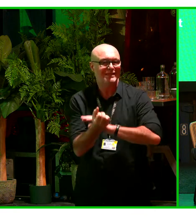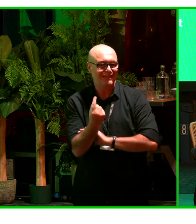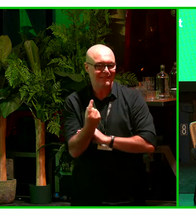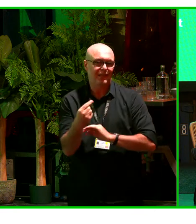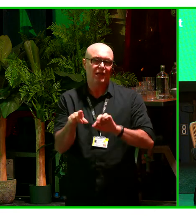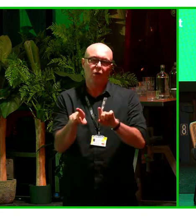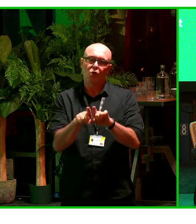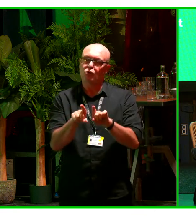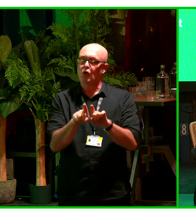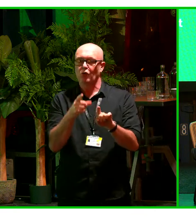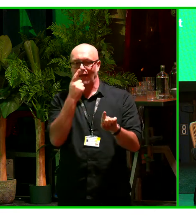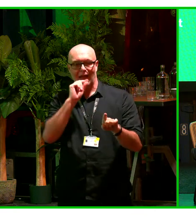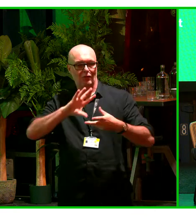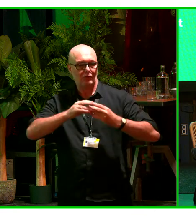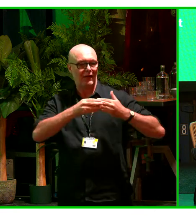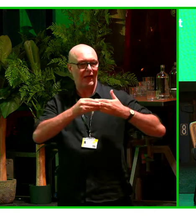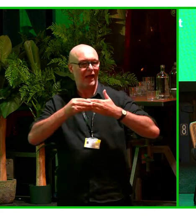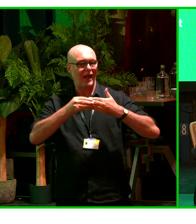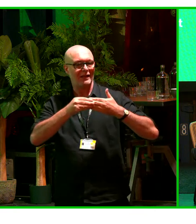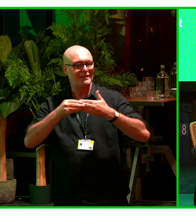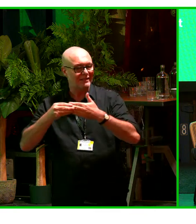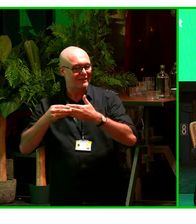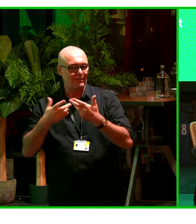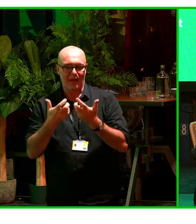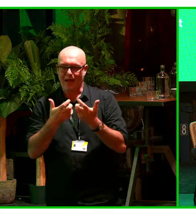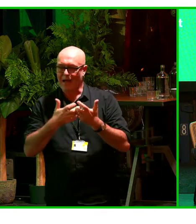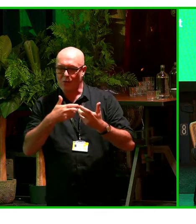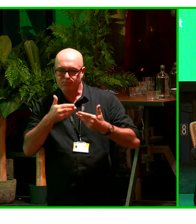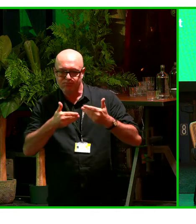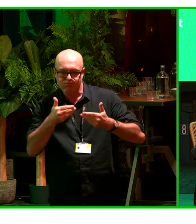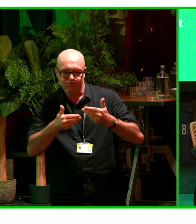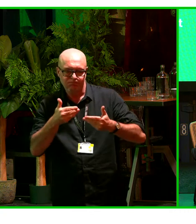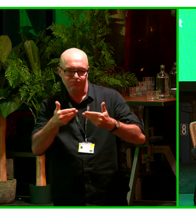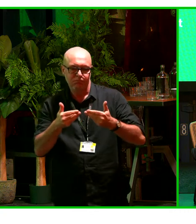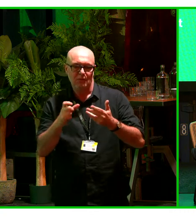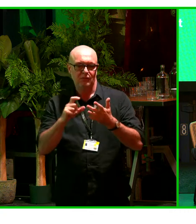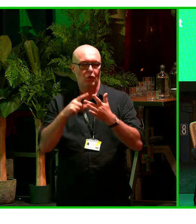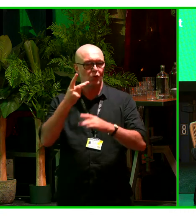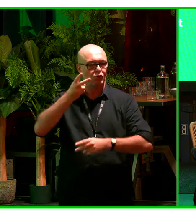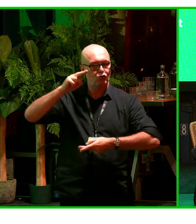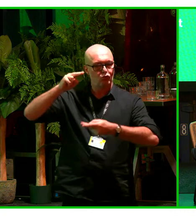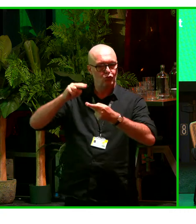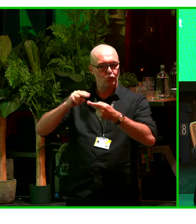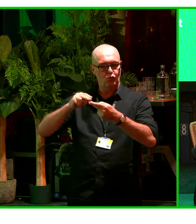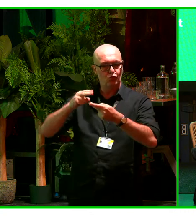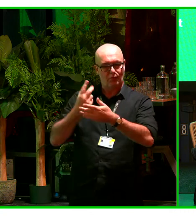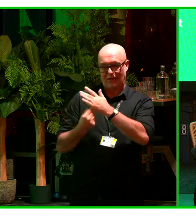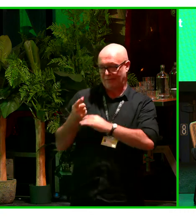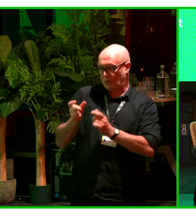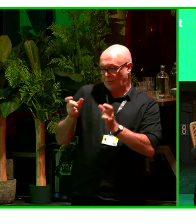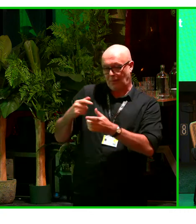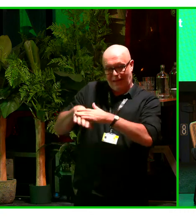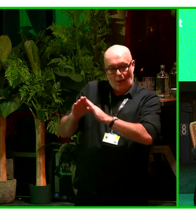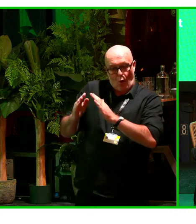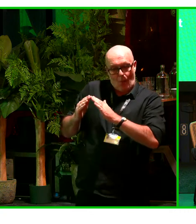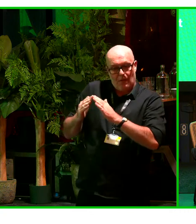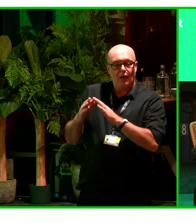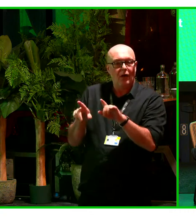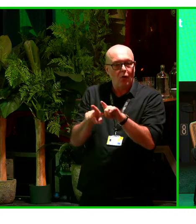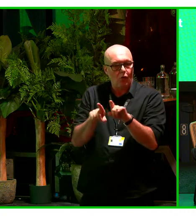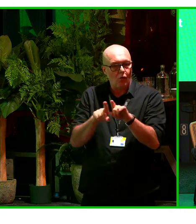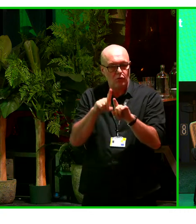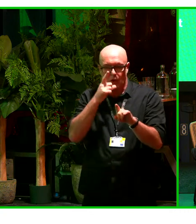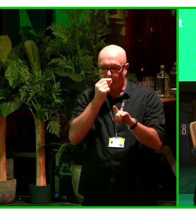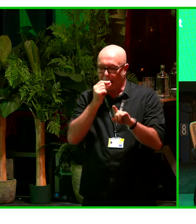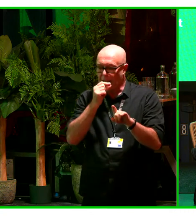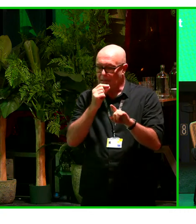bit of guidance for local residents about how they might go about decarbonising their homes. And it can provide opportunities for further innovation.